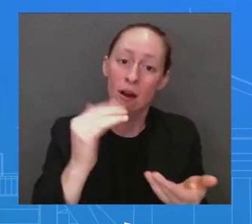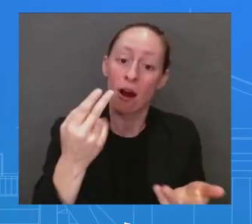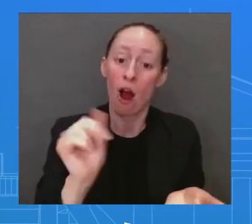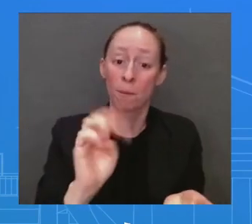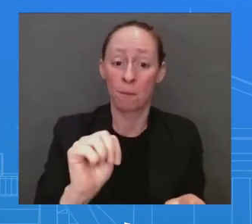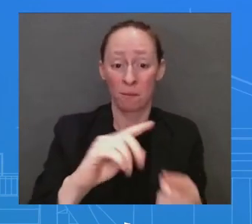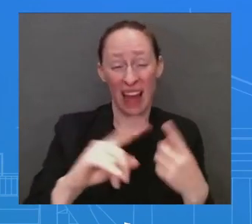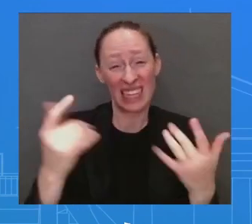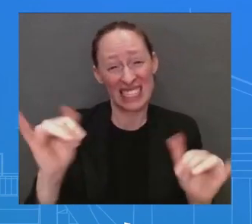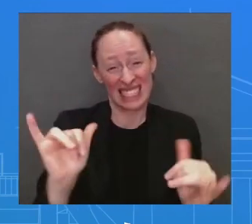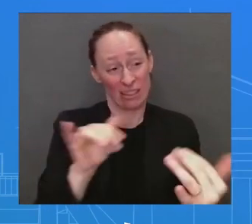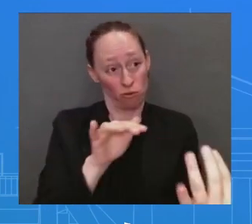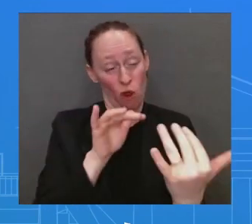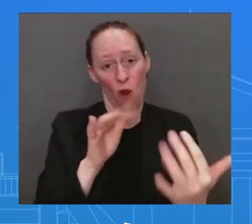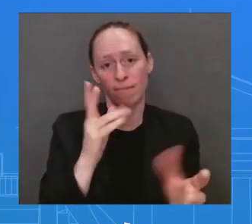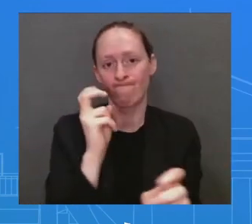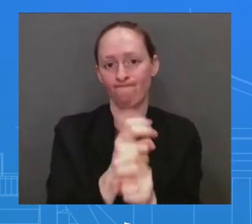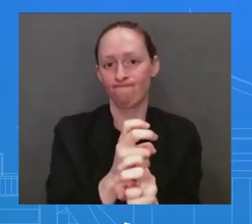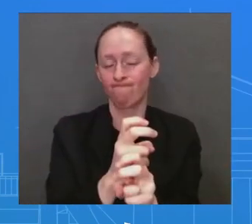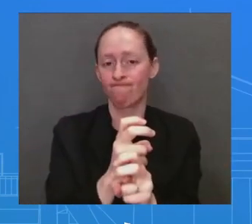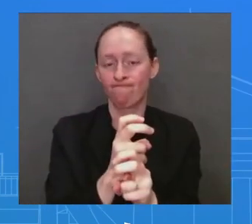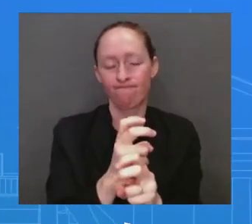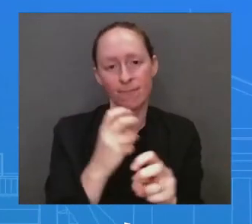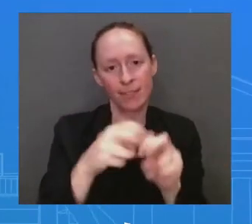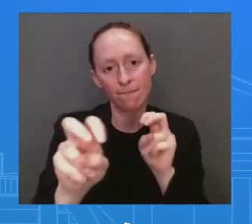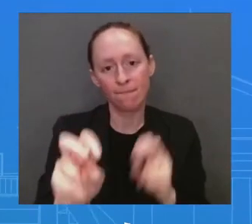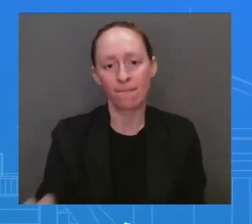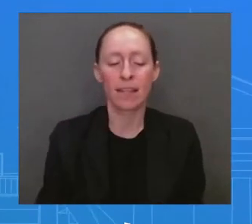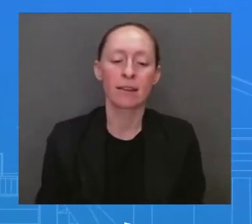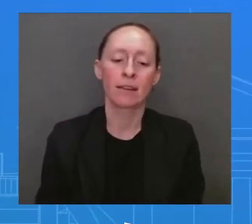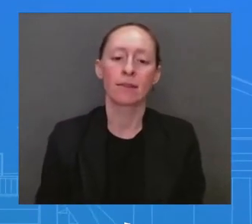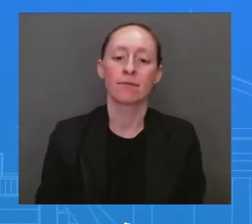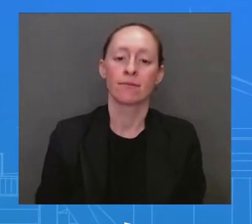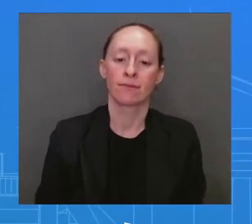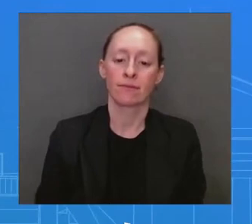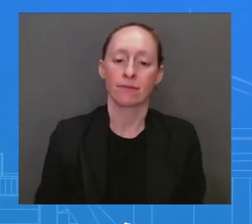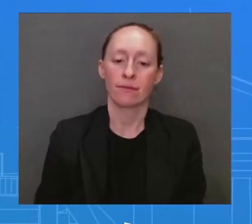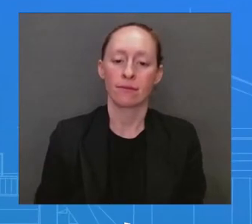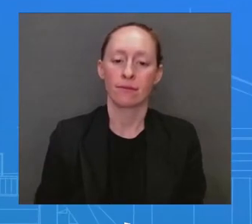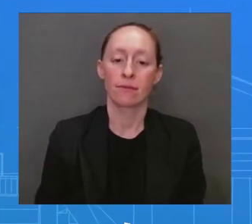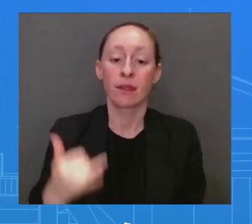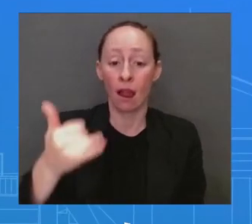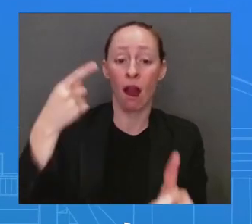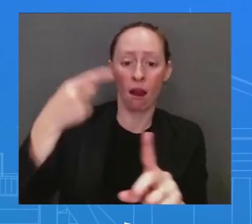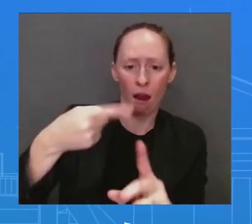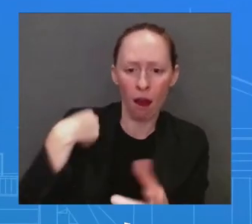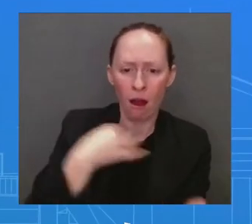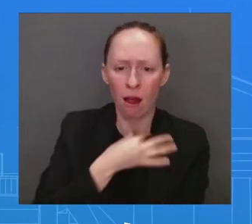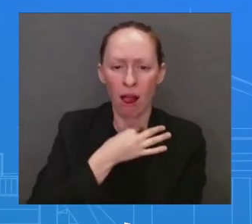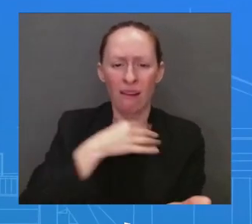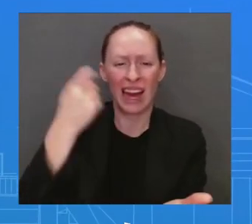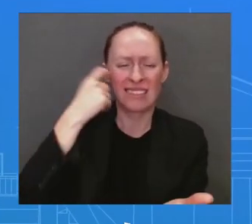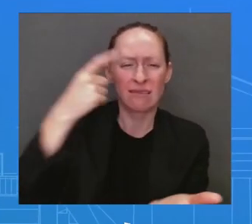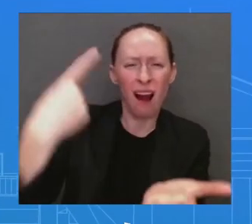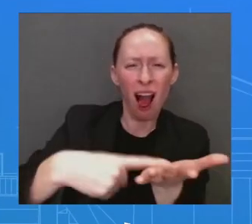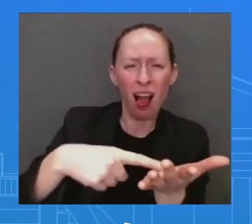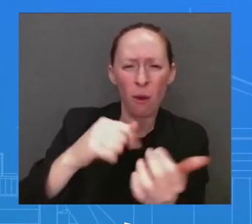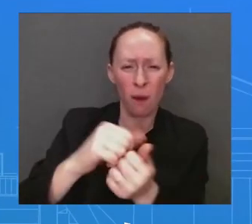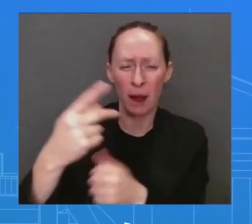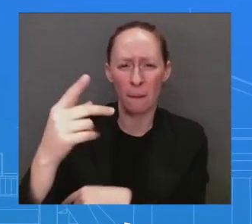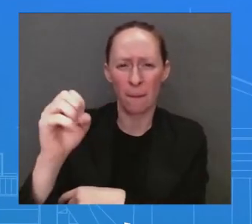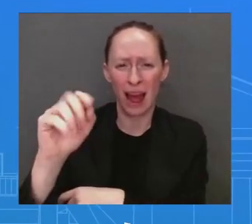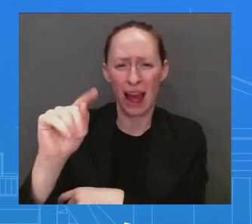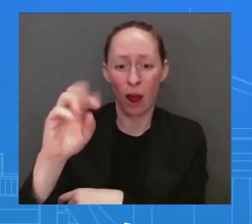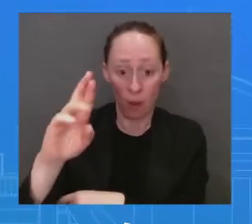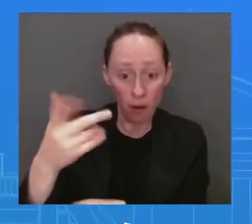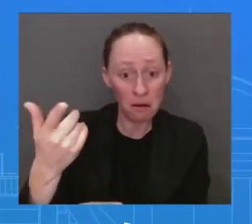Admiral. So going off your earlier exchange with Peter, to be clear, the U.S. cannot say if they're confident that Israel has a clear and achievable military